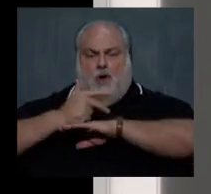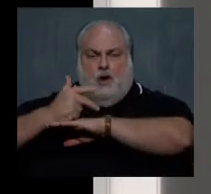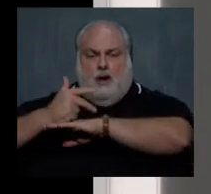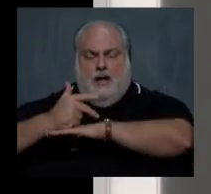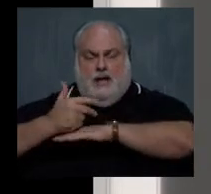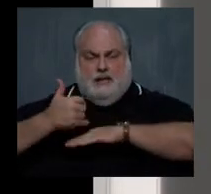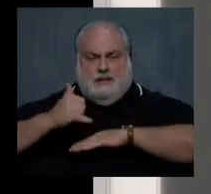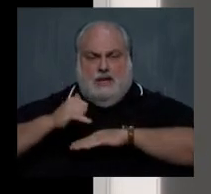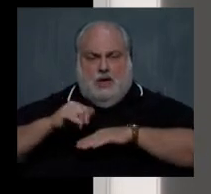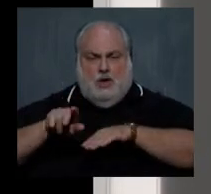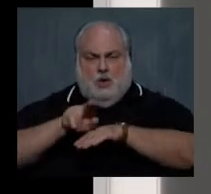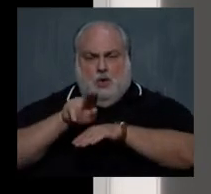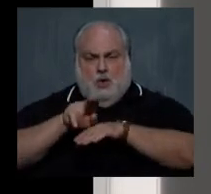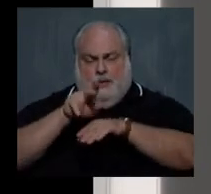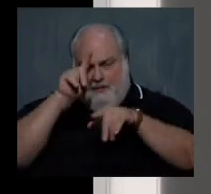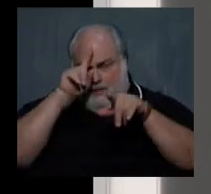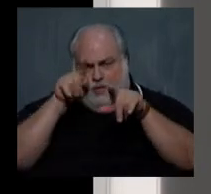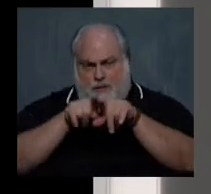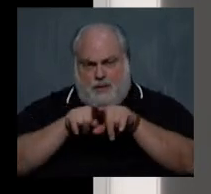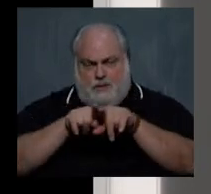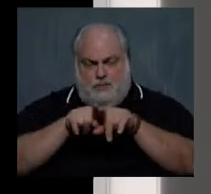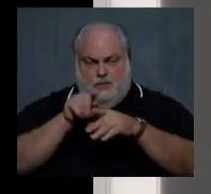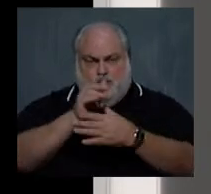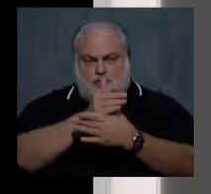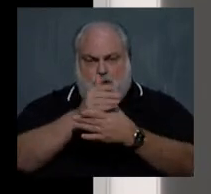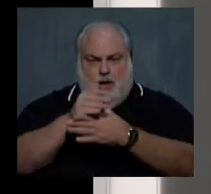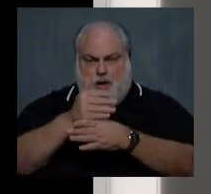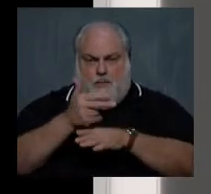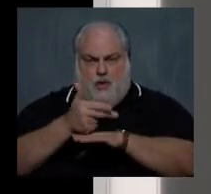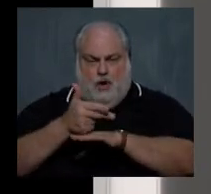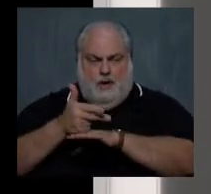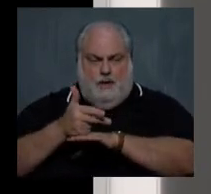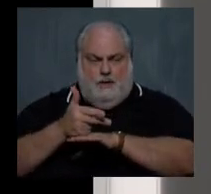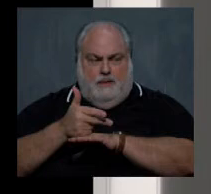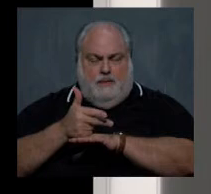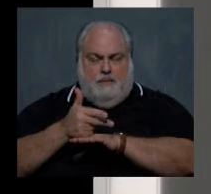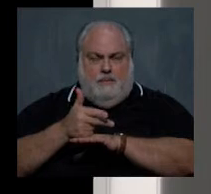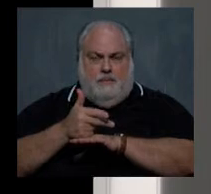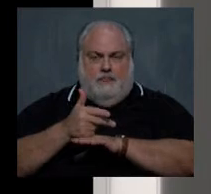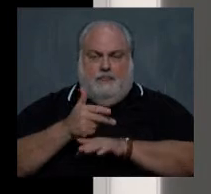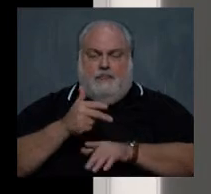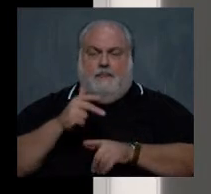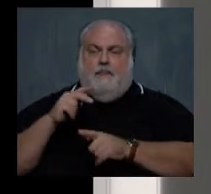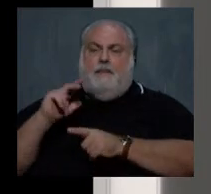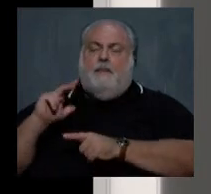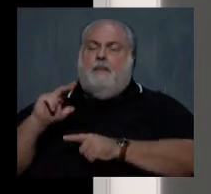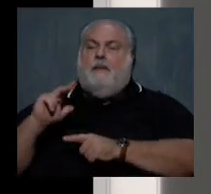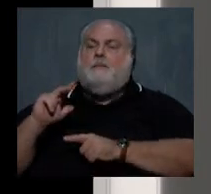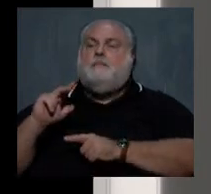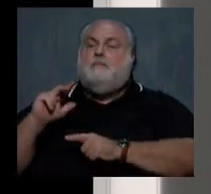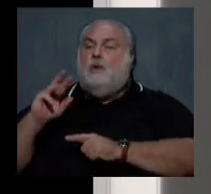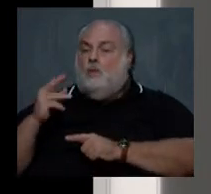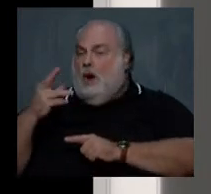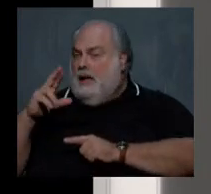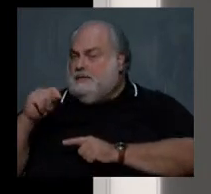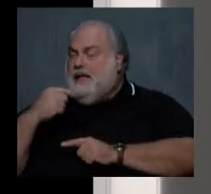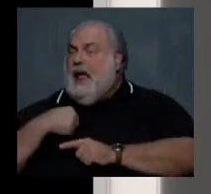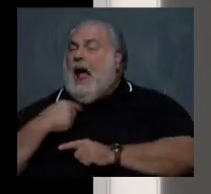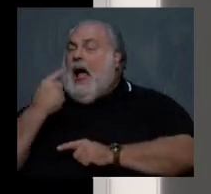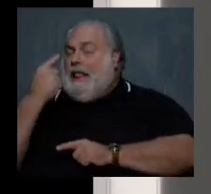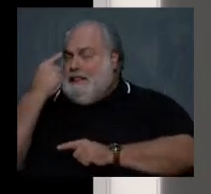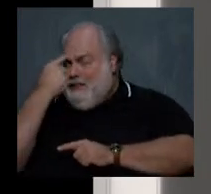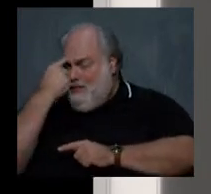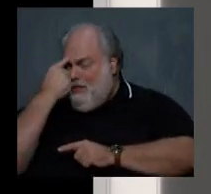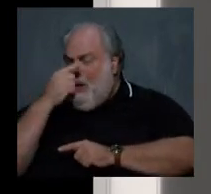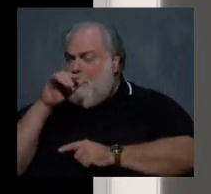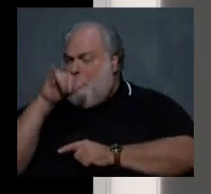use that agreement with them for cross-parking access. Okay. That's what I thought it was. Yes. That's what I thought it was, but I wanted to make sure that I